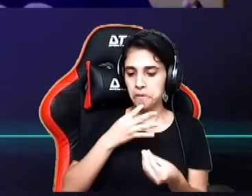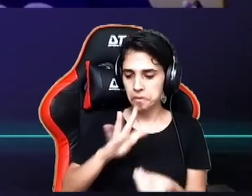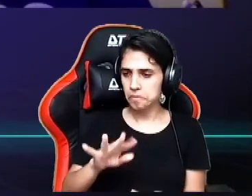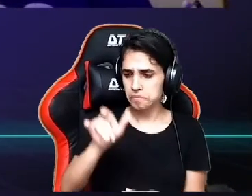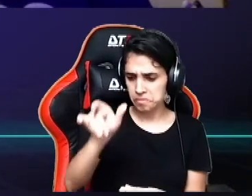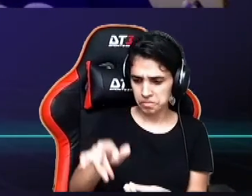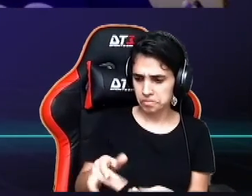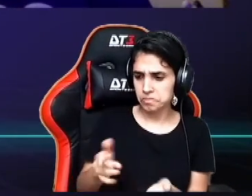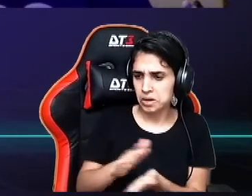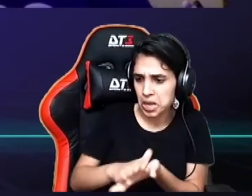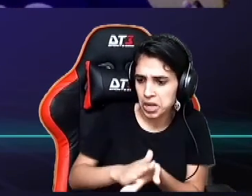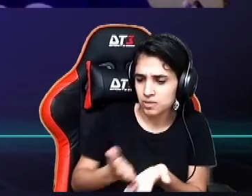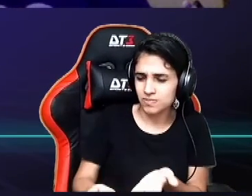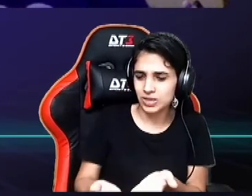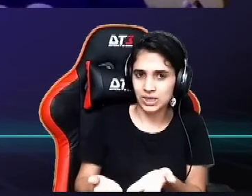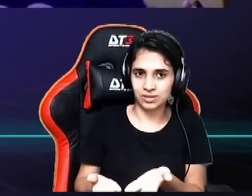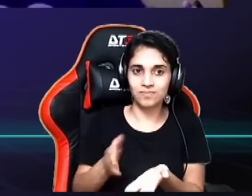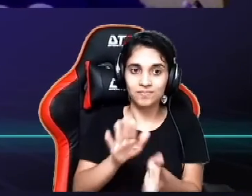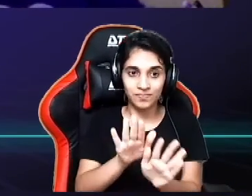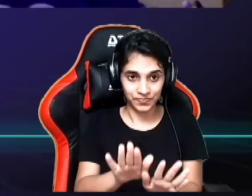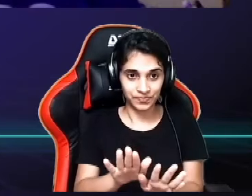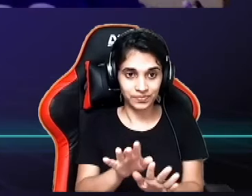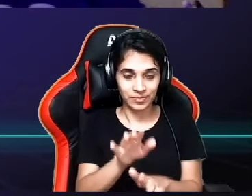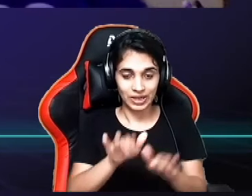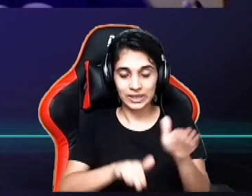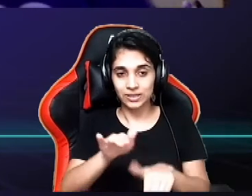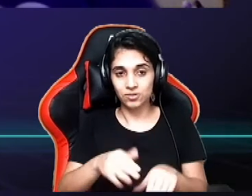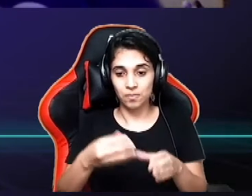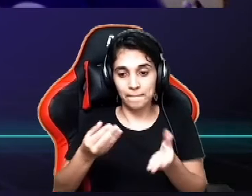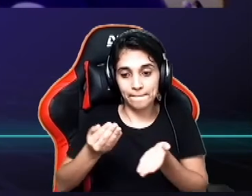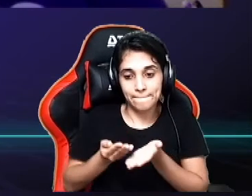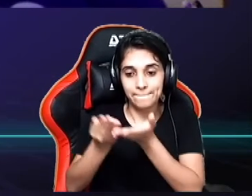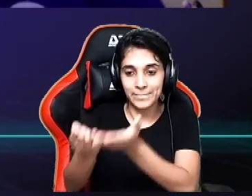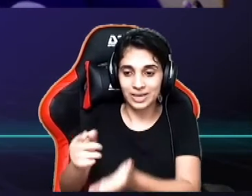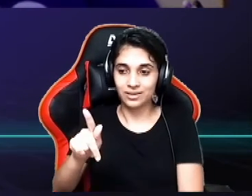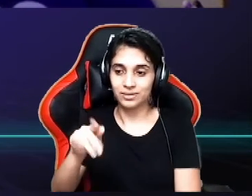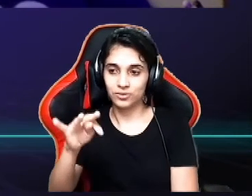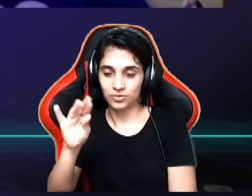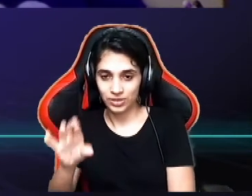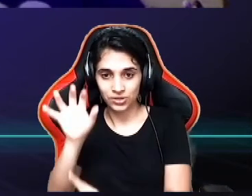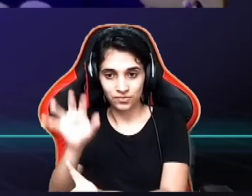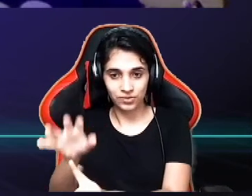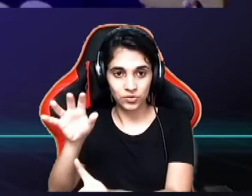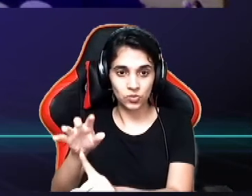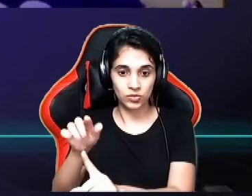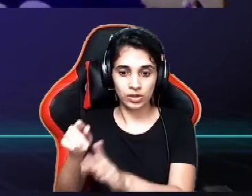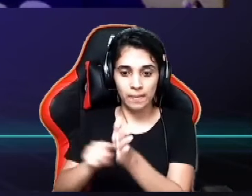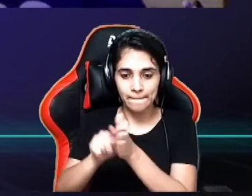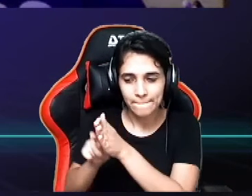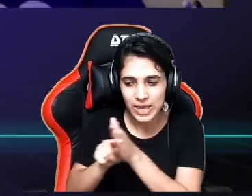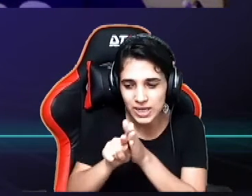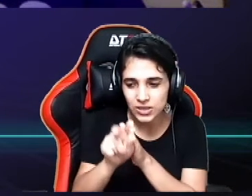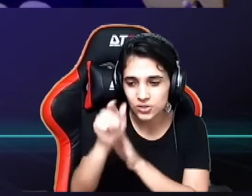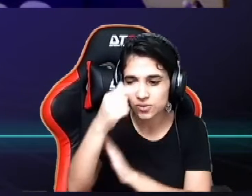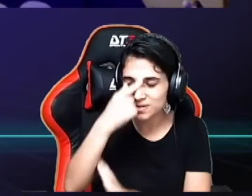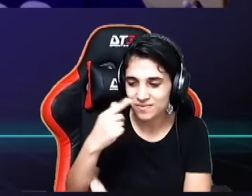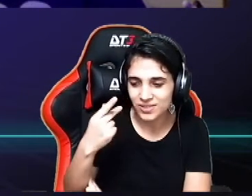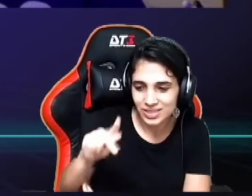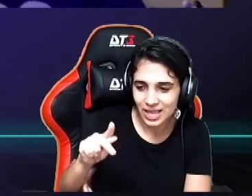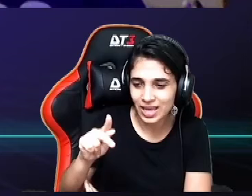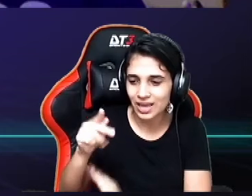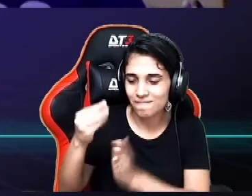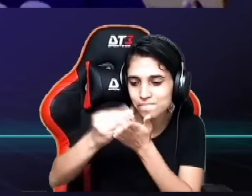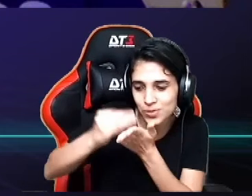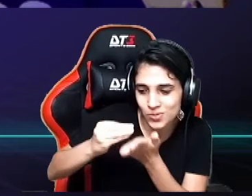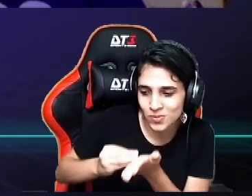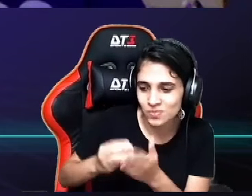There might be, standard gifts where they got it and they don't even know where you are. But if you send them a gift where you know